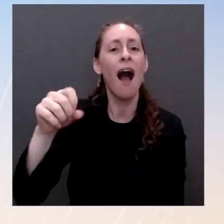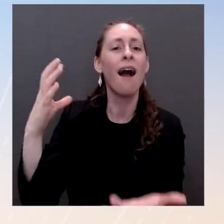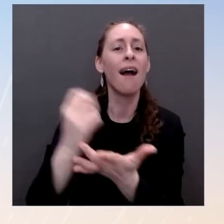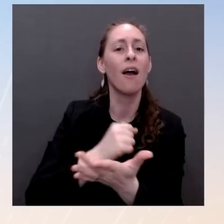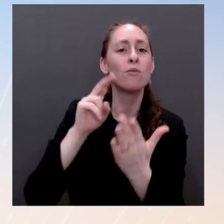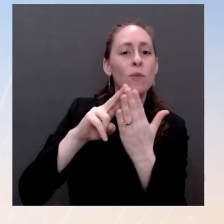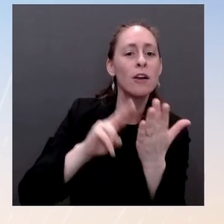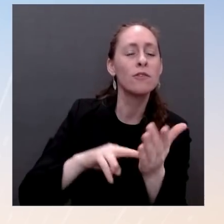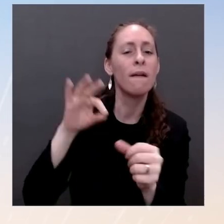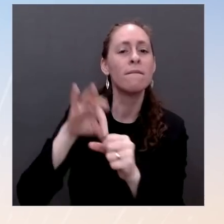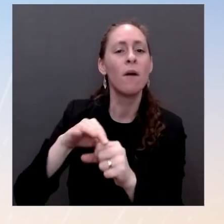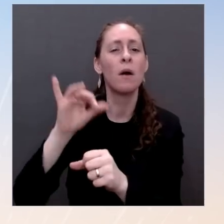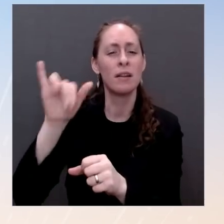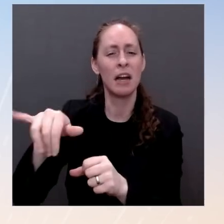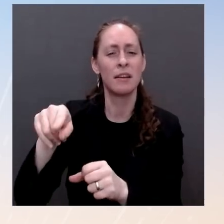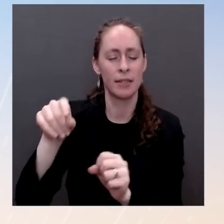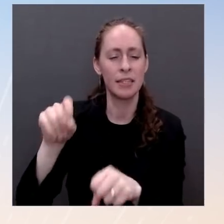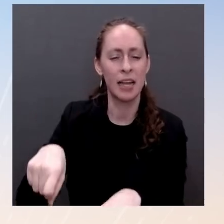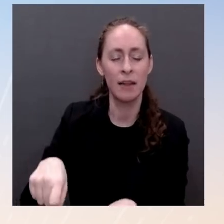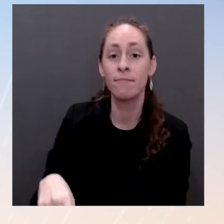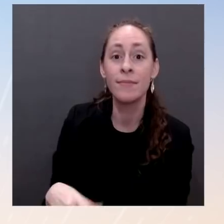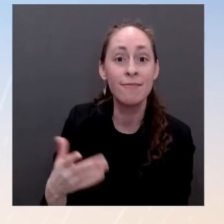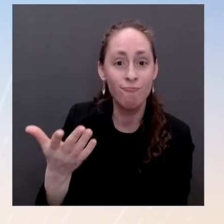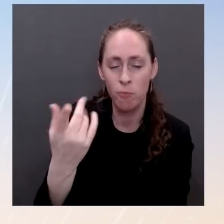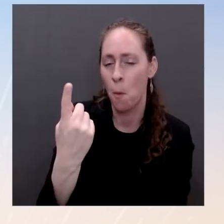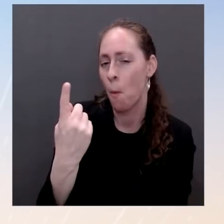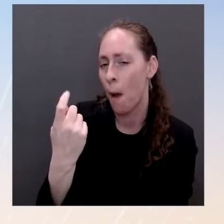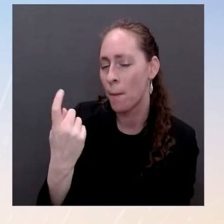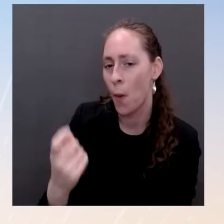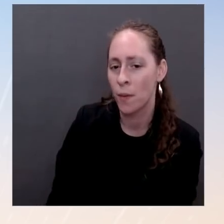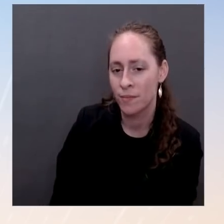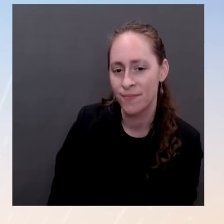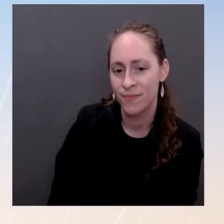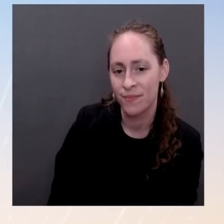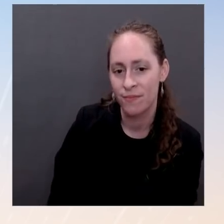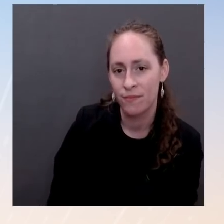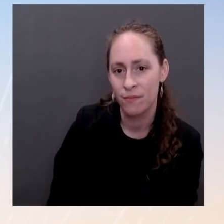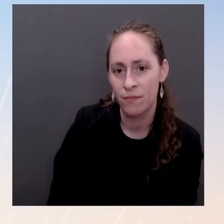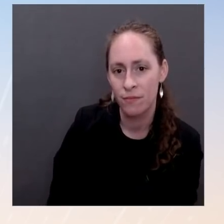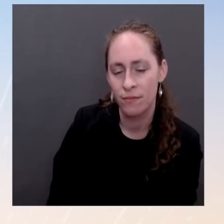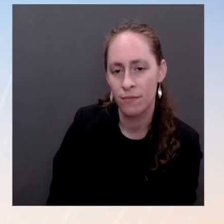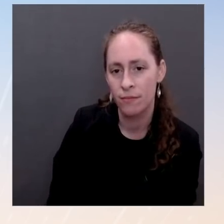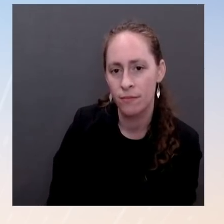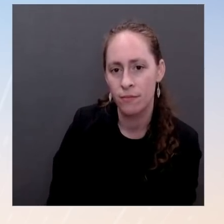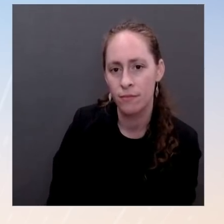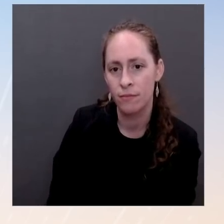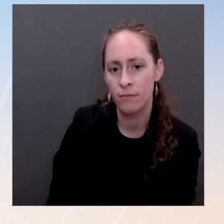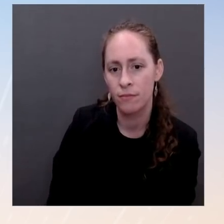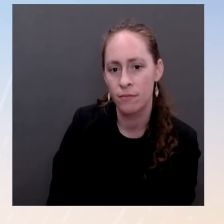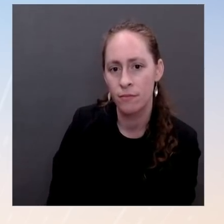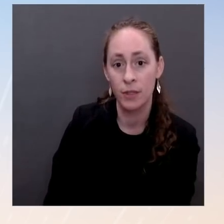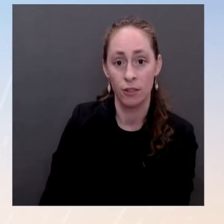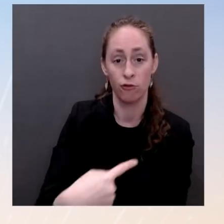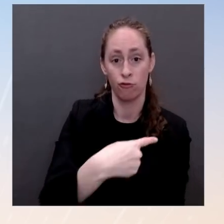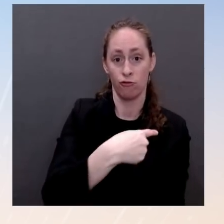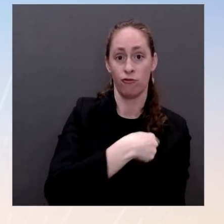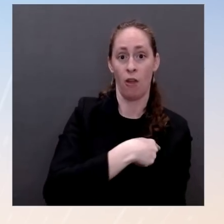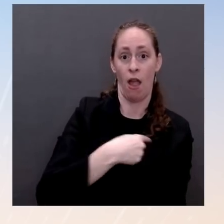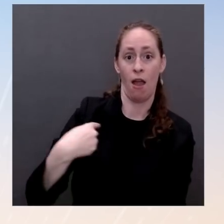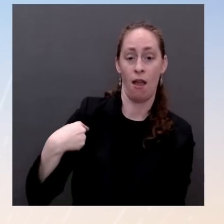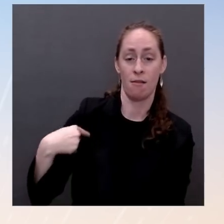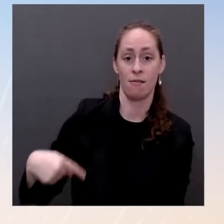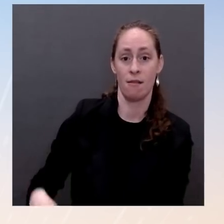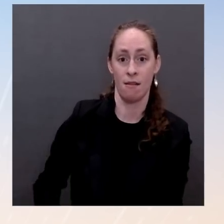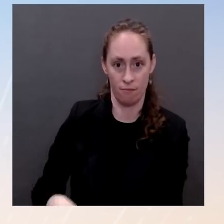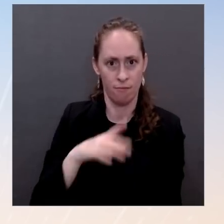on China, one on Afghanistan. First of all, China's foreign ministry has been really critical of U.S. rhetoric on the Russia-Ukraine crisis,